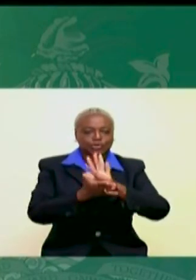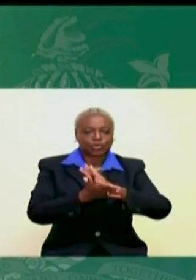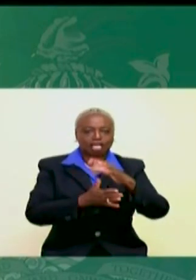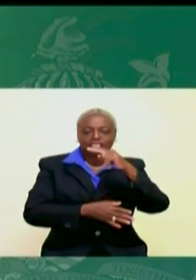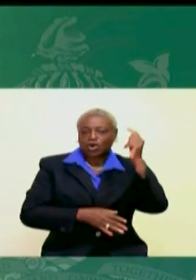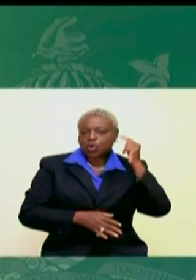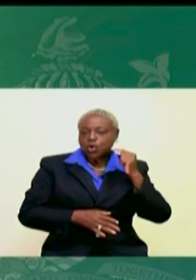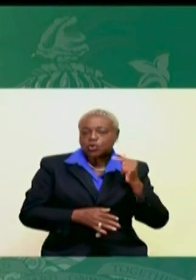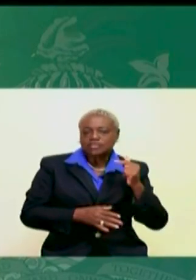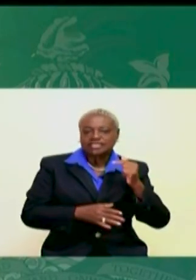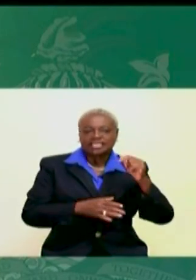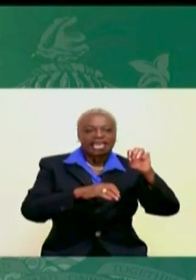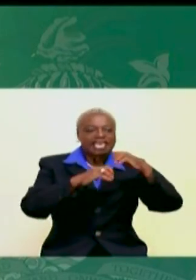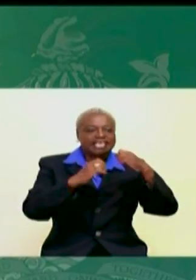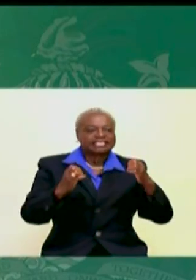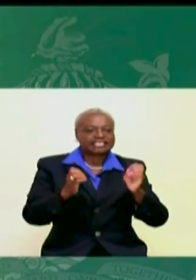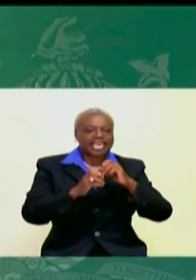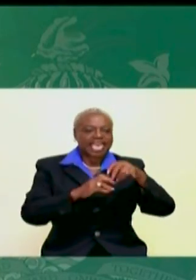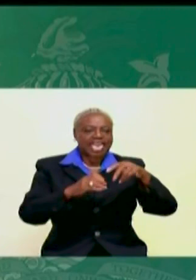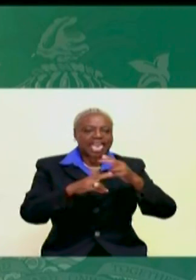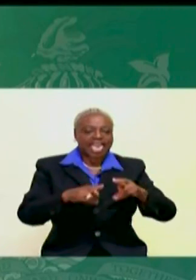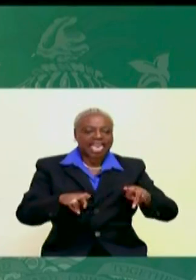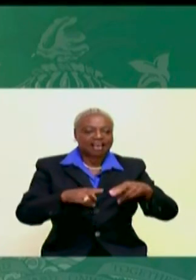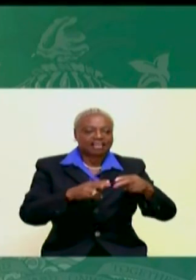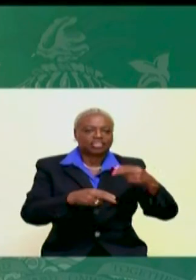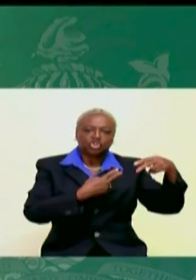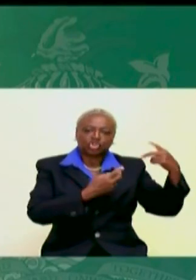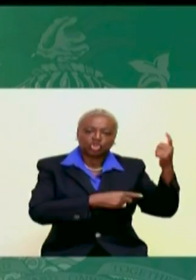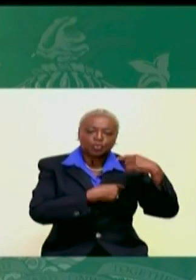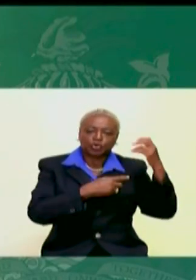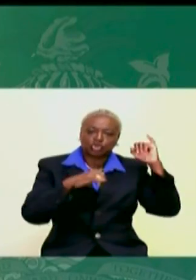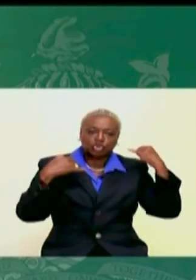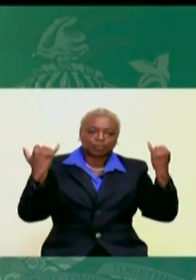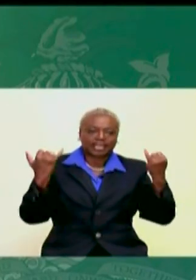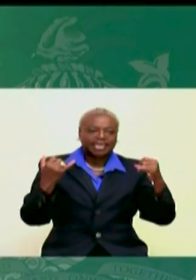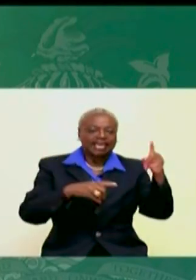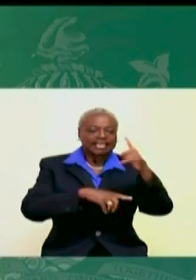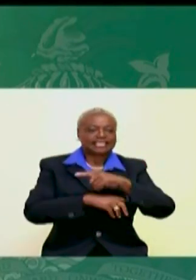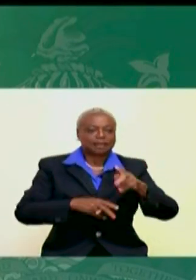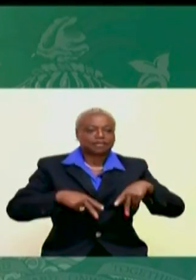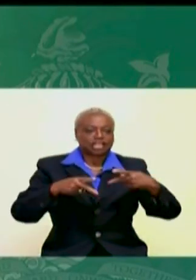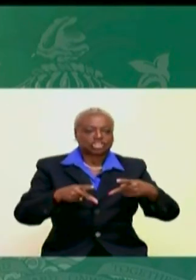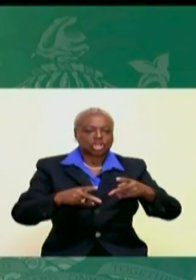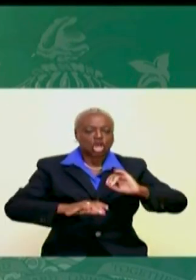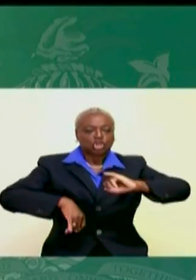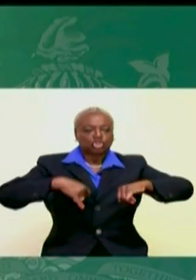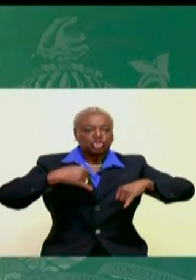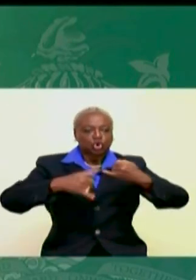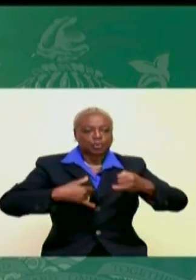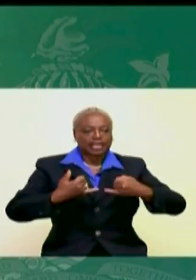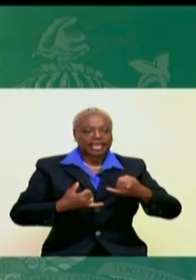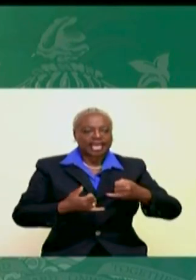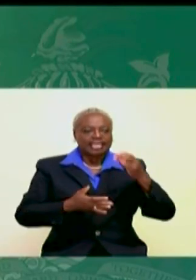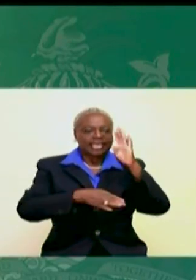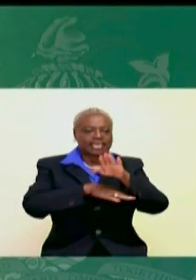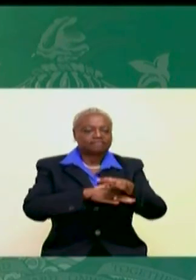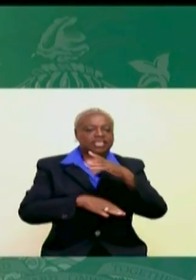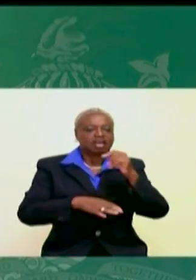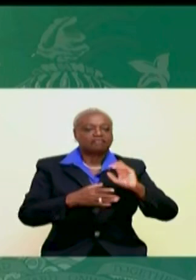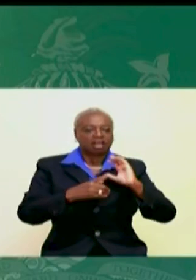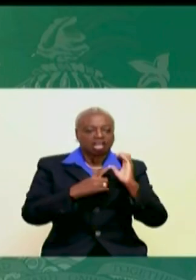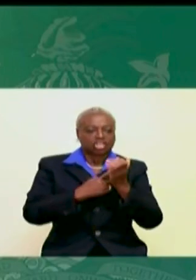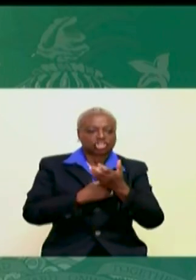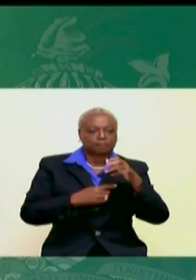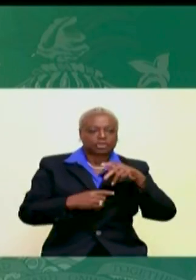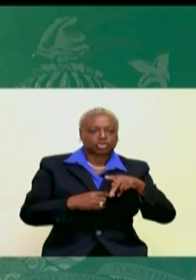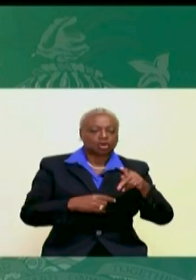Easter Egg Hunt, the Jubilee Day production, Jubilee, an evening of culture and couture, the